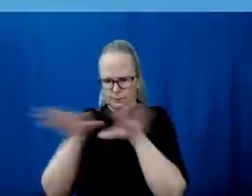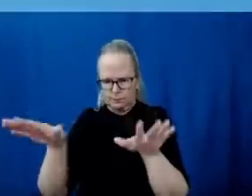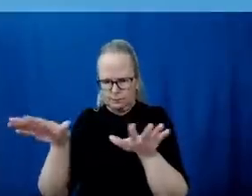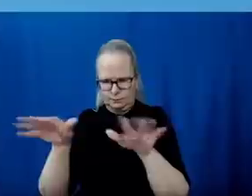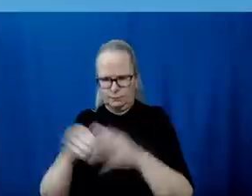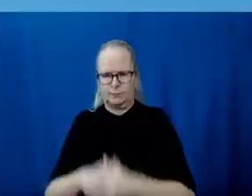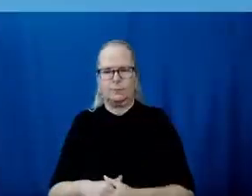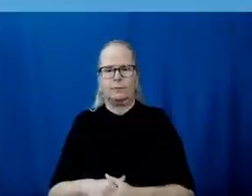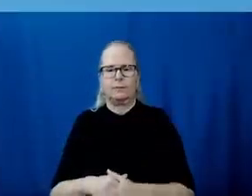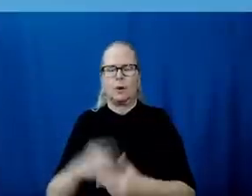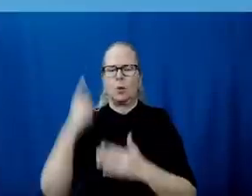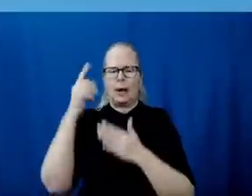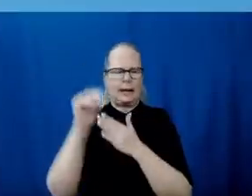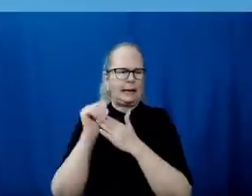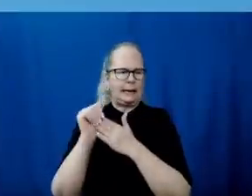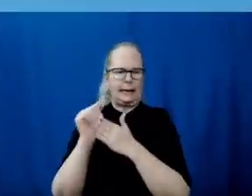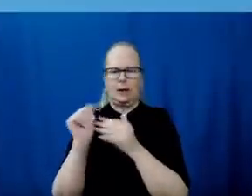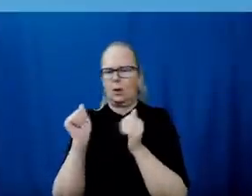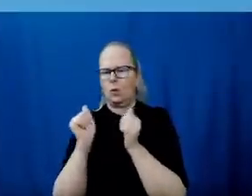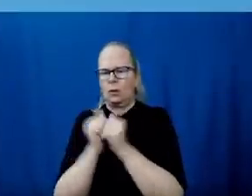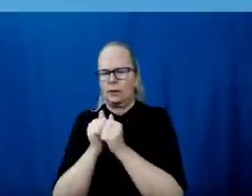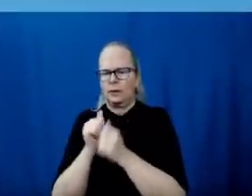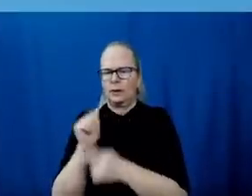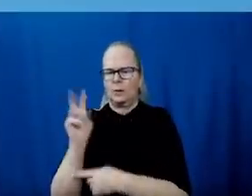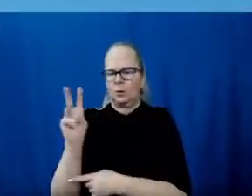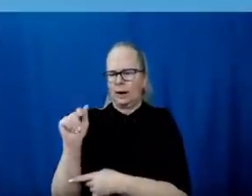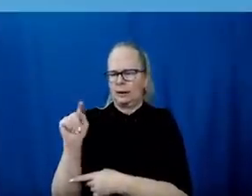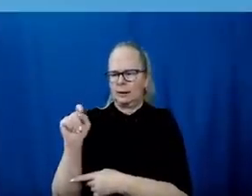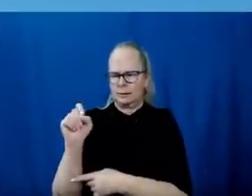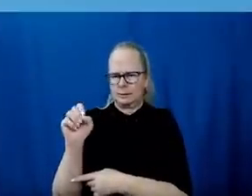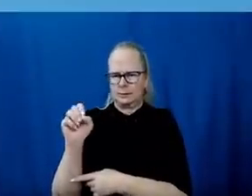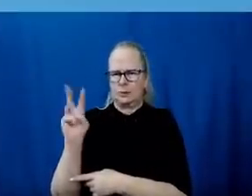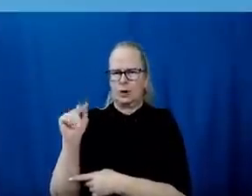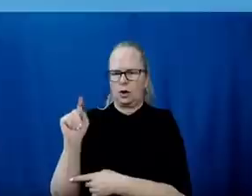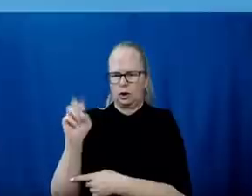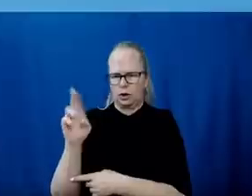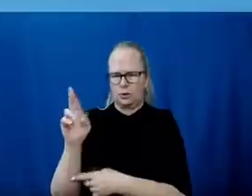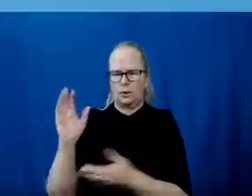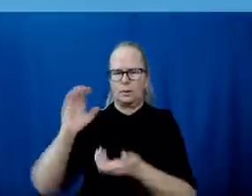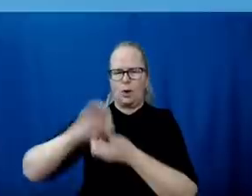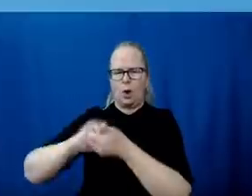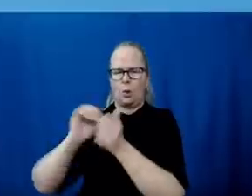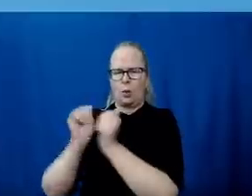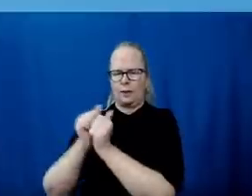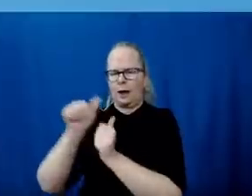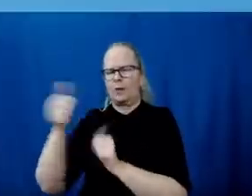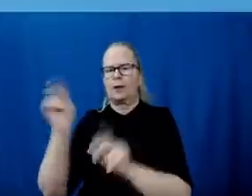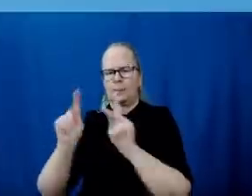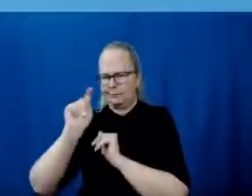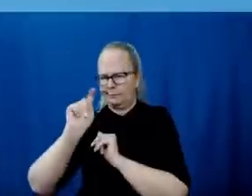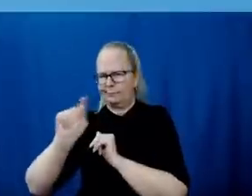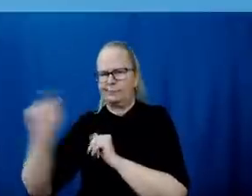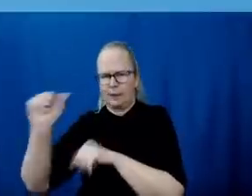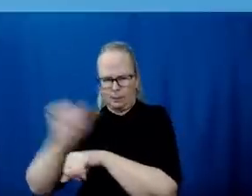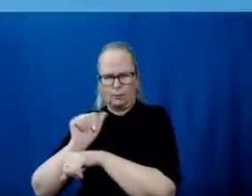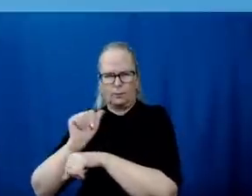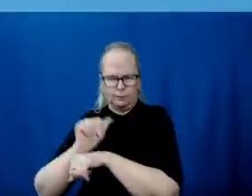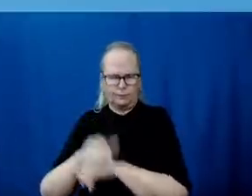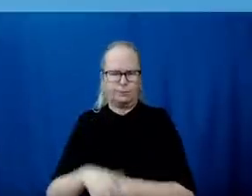Calgary's wastewater COVID-19 surveillance leads, and I partner with Lily Pang and Benita Lee up at the University of Alberta in